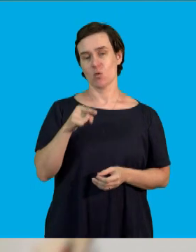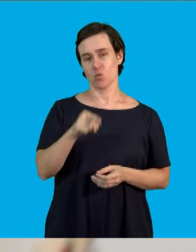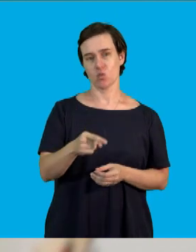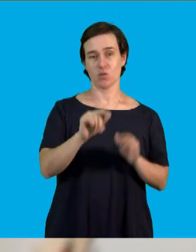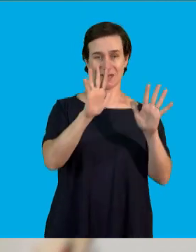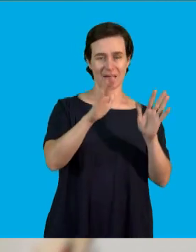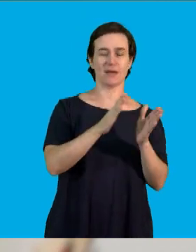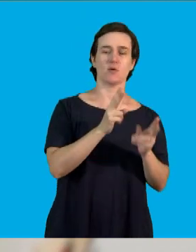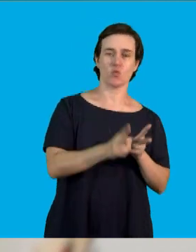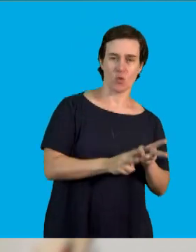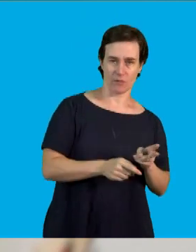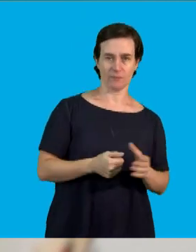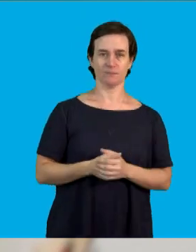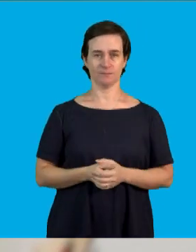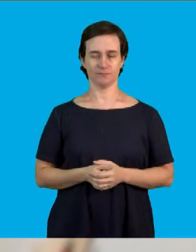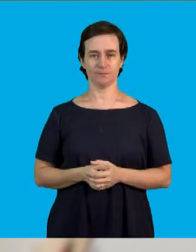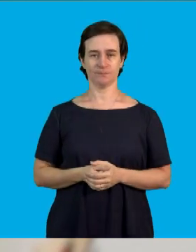for these two numbers.